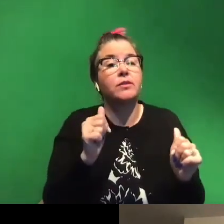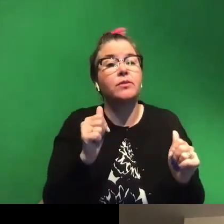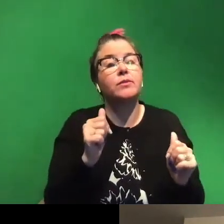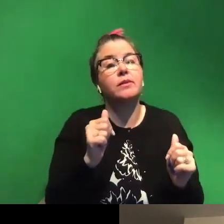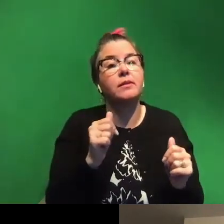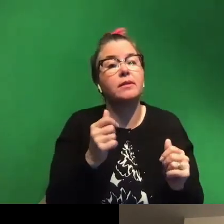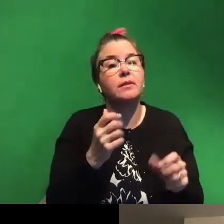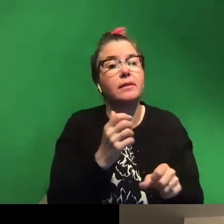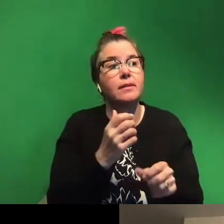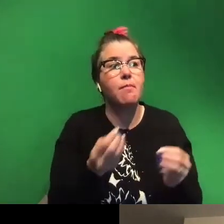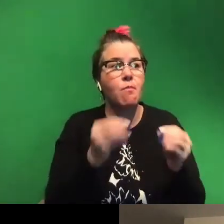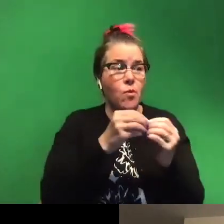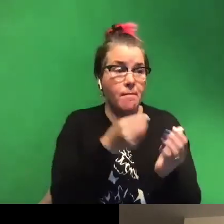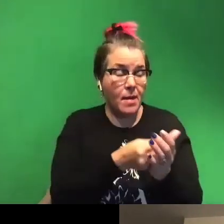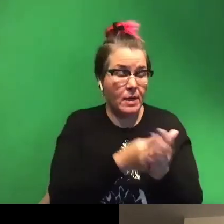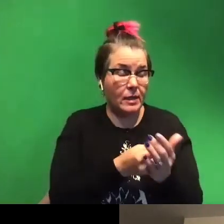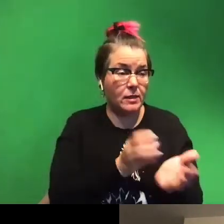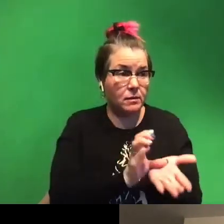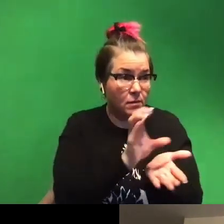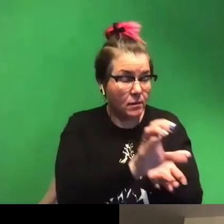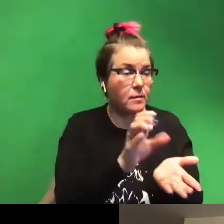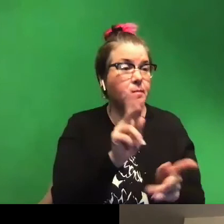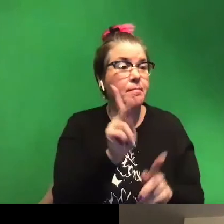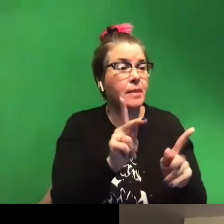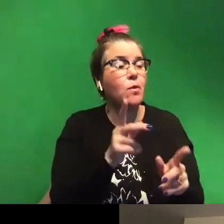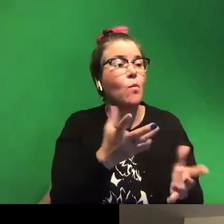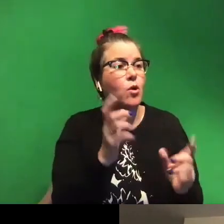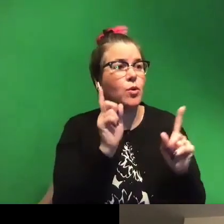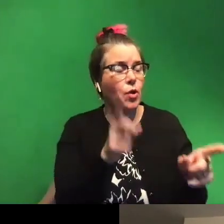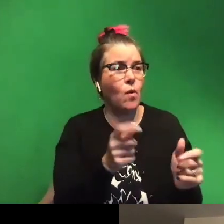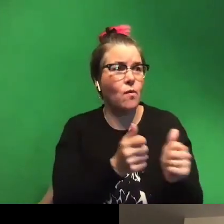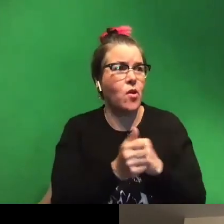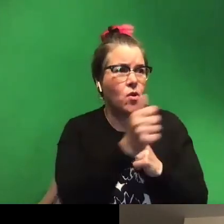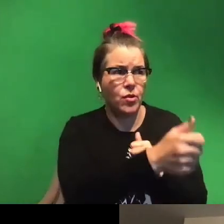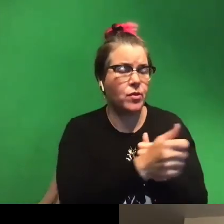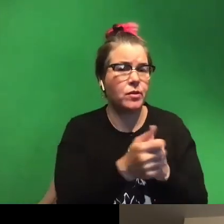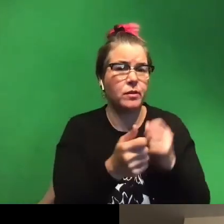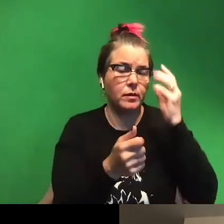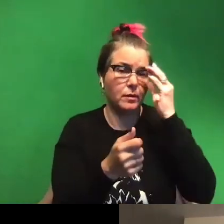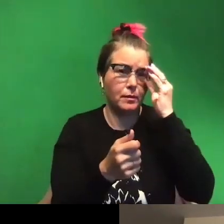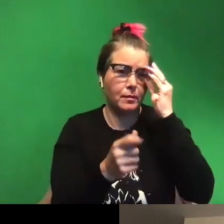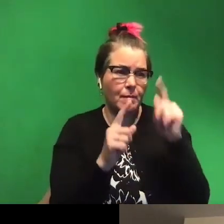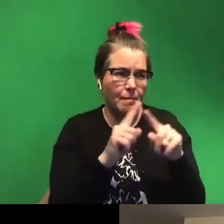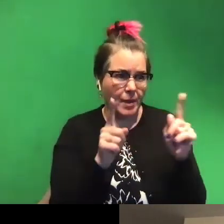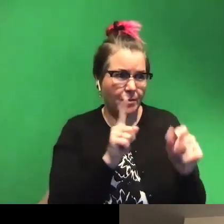get more money to fund people that want to go farther, but you cannot